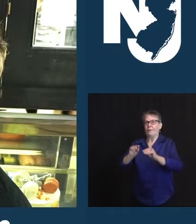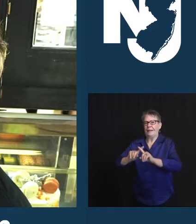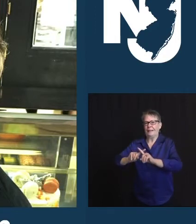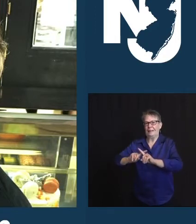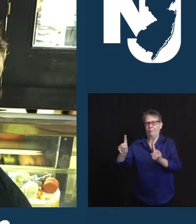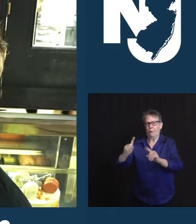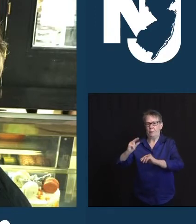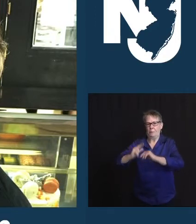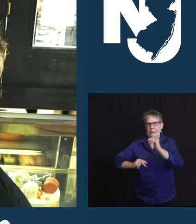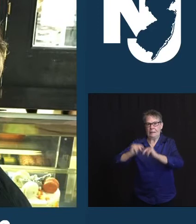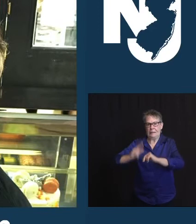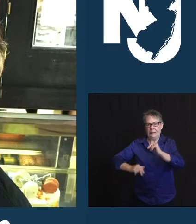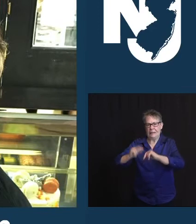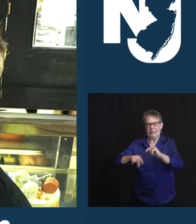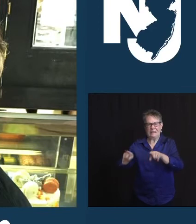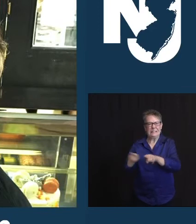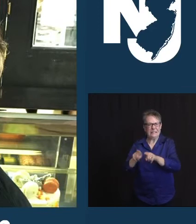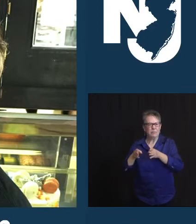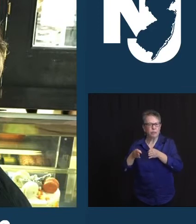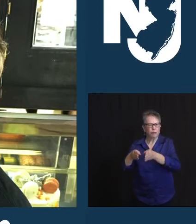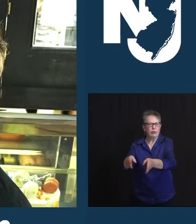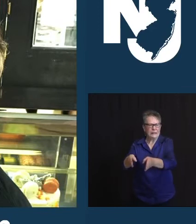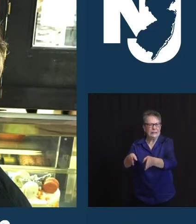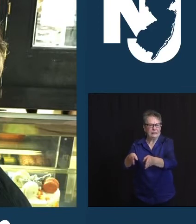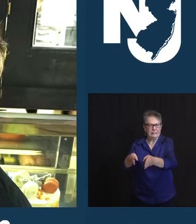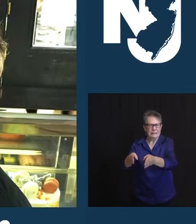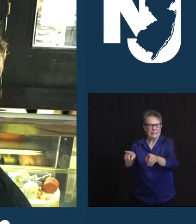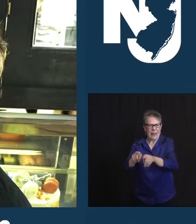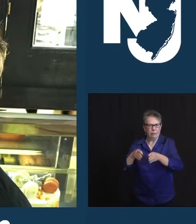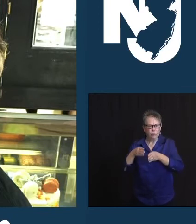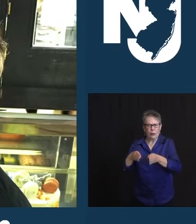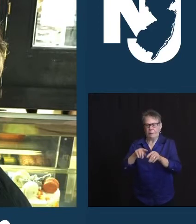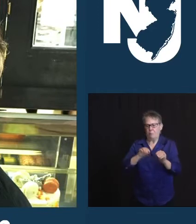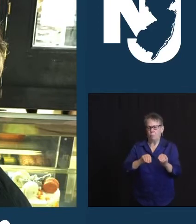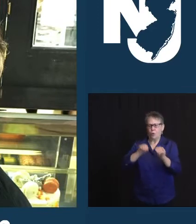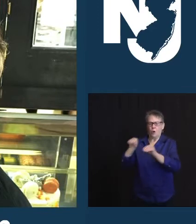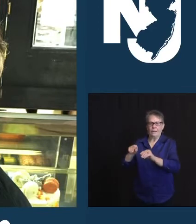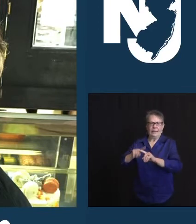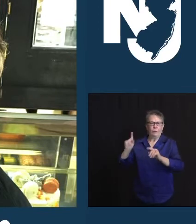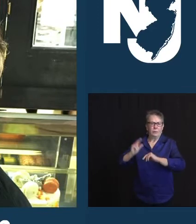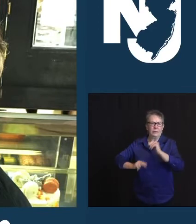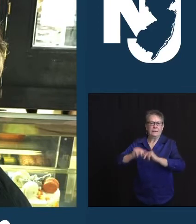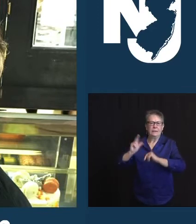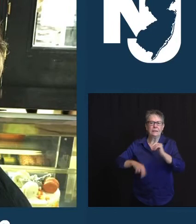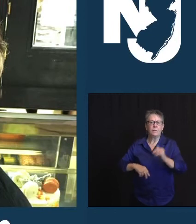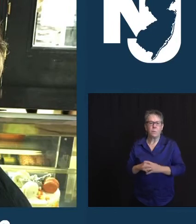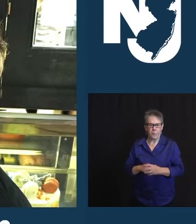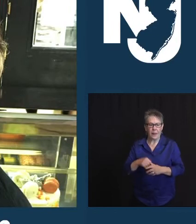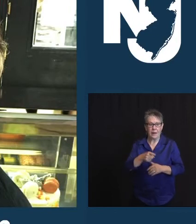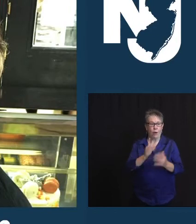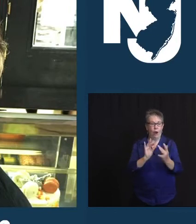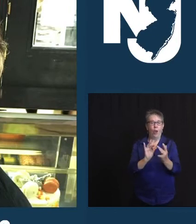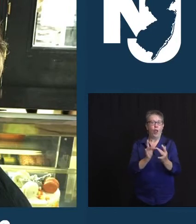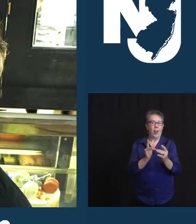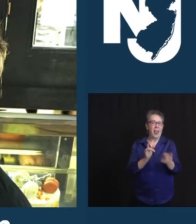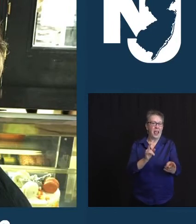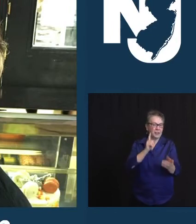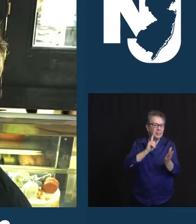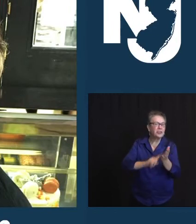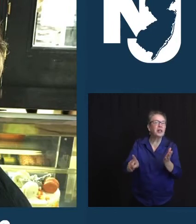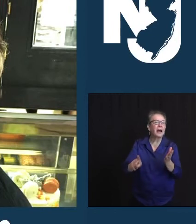confectionsofarockstar.com. You can see it there at the bottom, confectionsofarockstar.com. But the next time you're in Asbury and the lights are on,